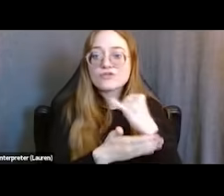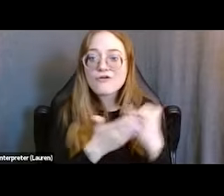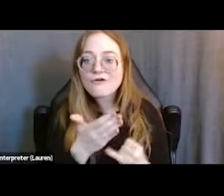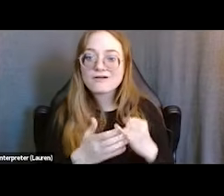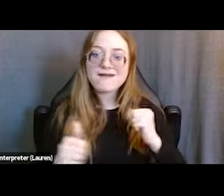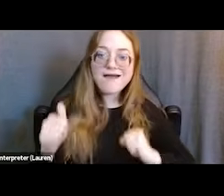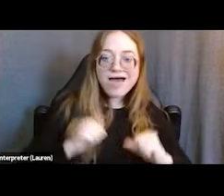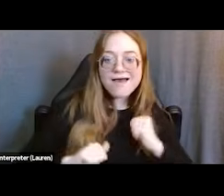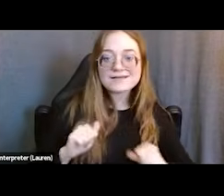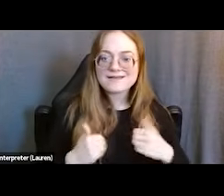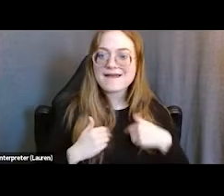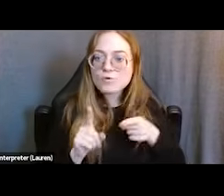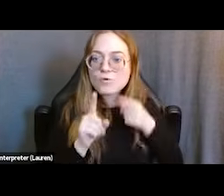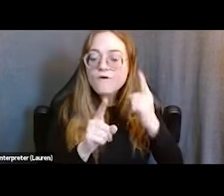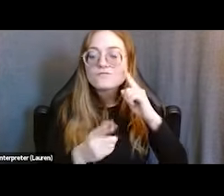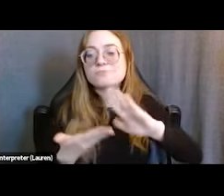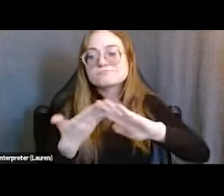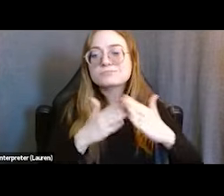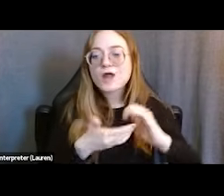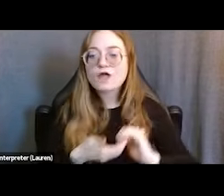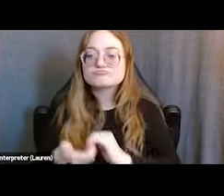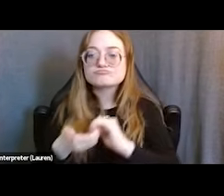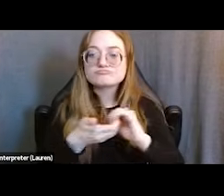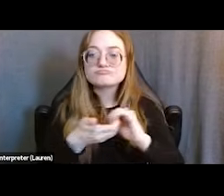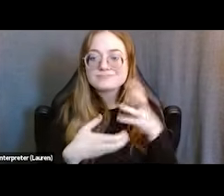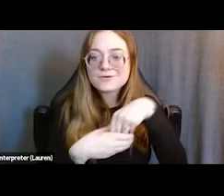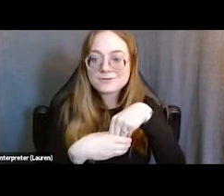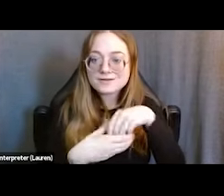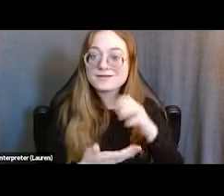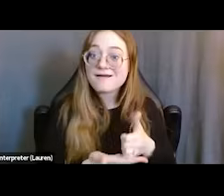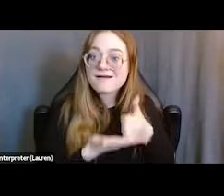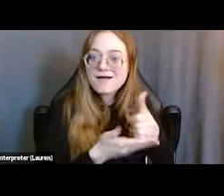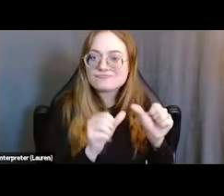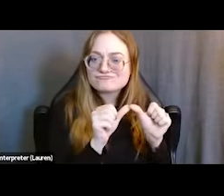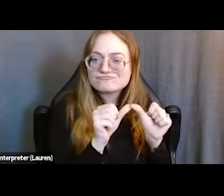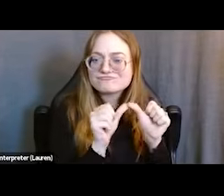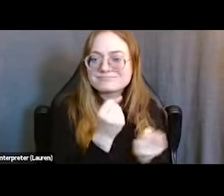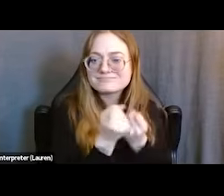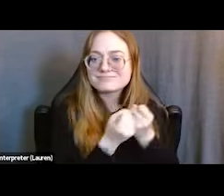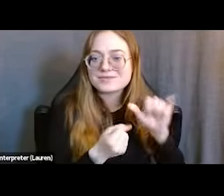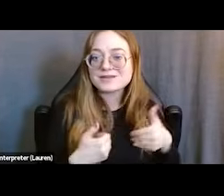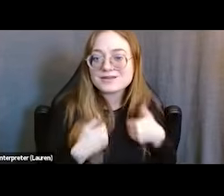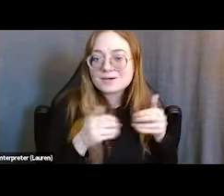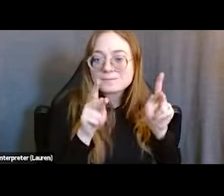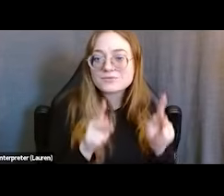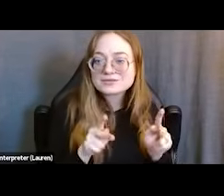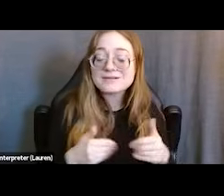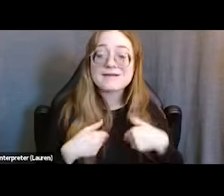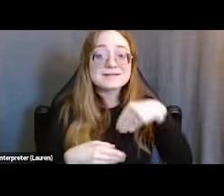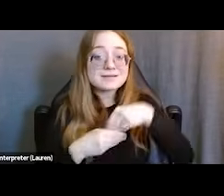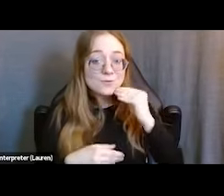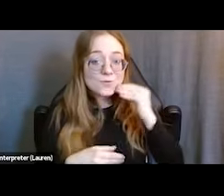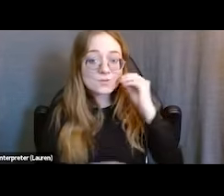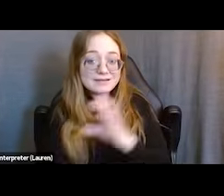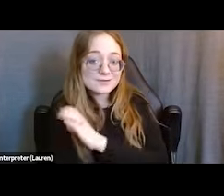a goal of community engagement that will help sustain and support that young person, that there's in-home clinical support for the young